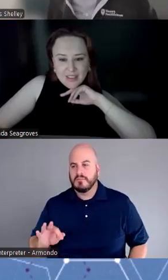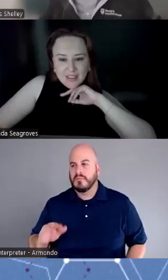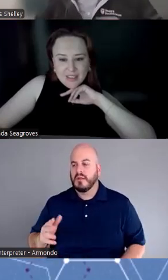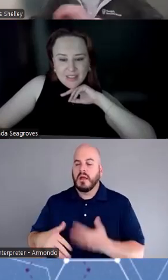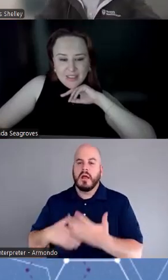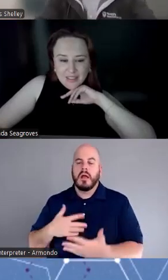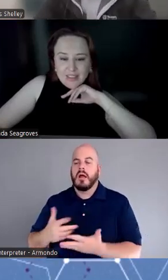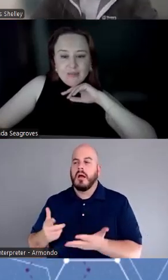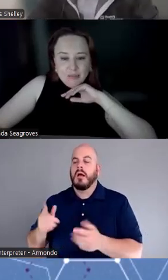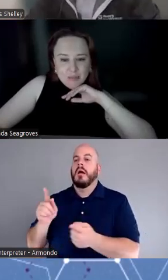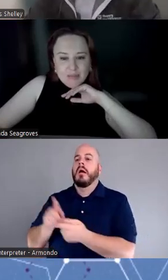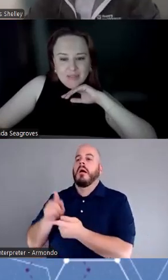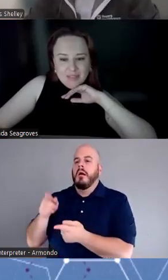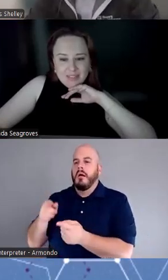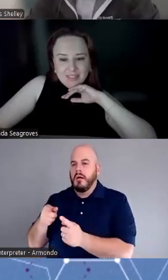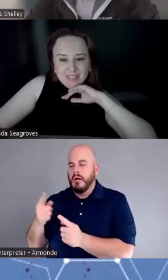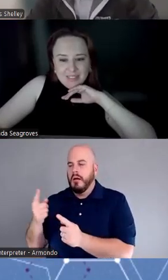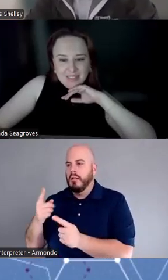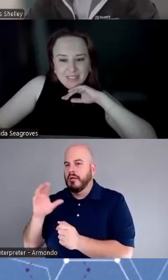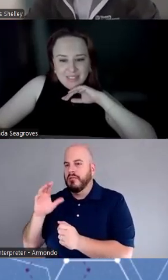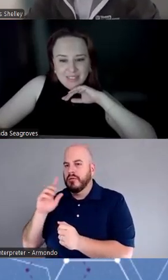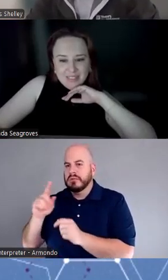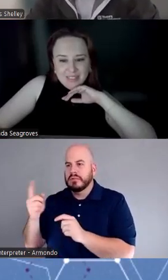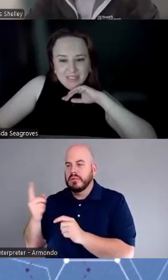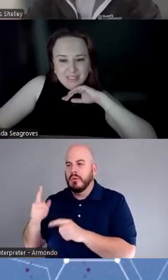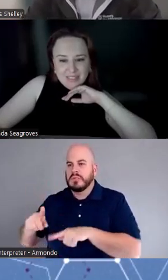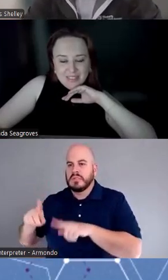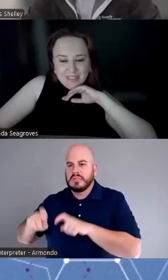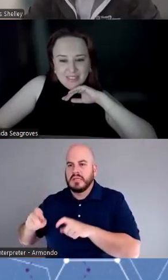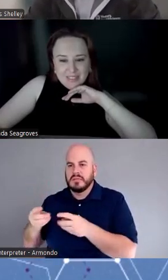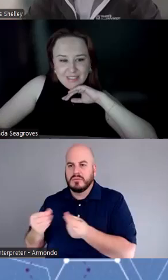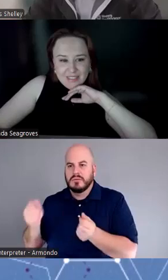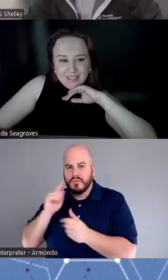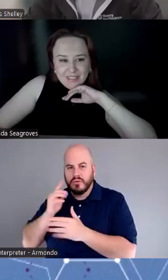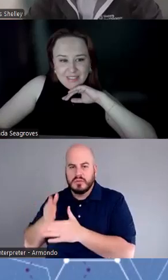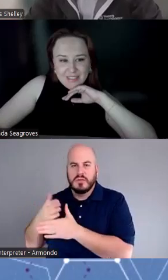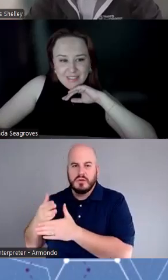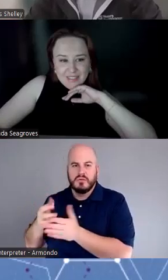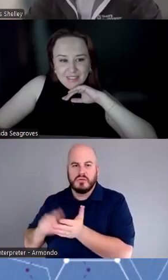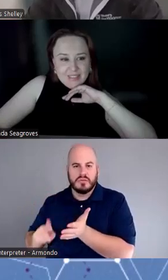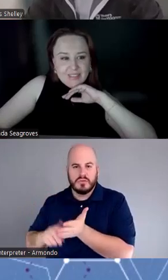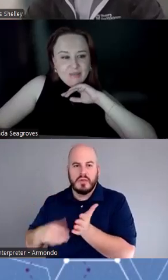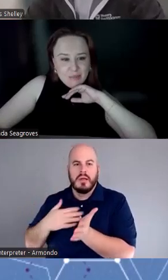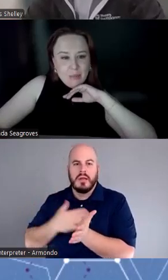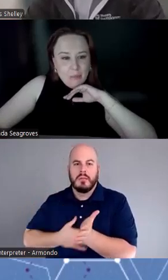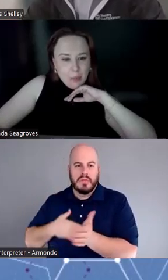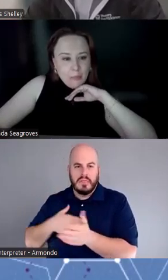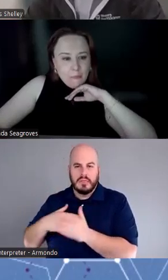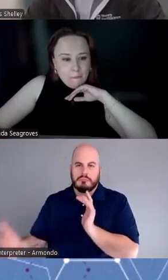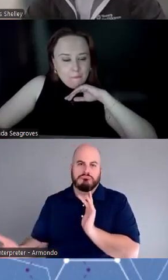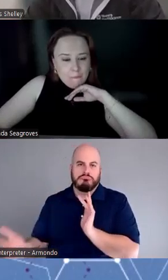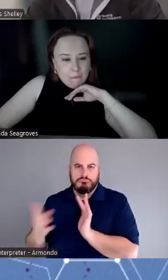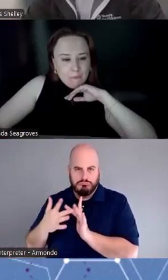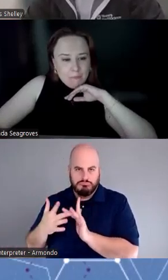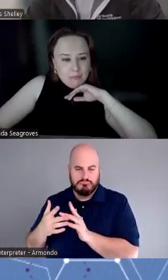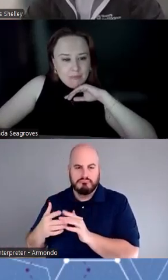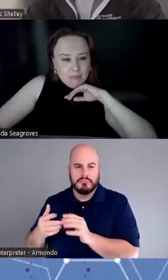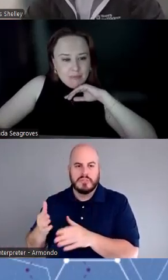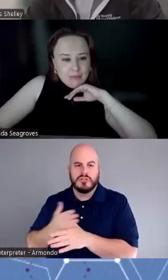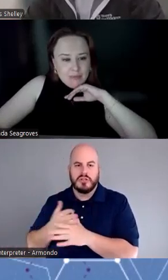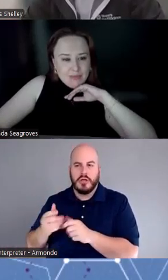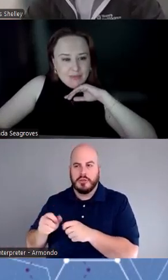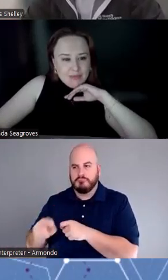for an opportunity to test a solution for sharing research, please feel free to share the opportunity with